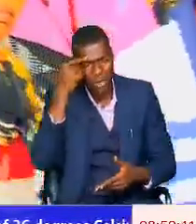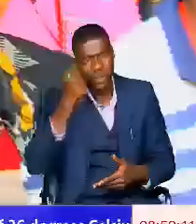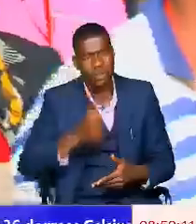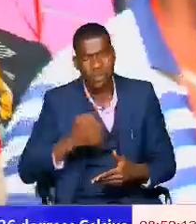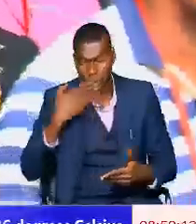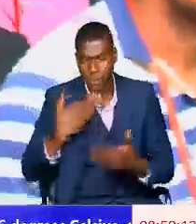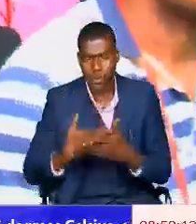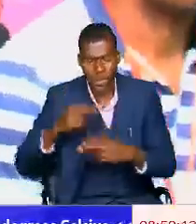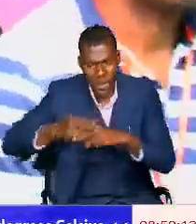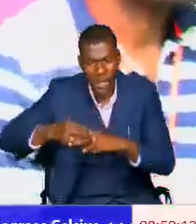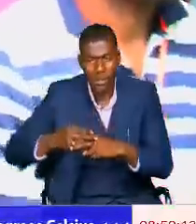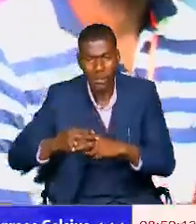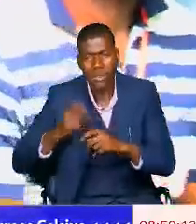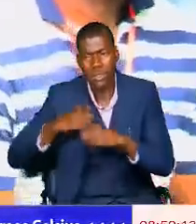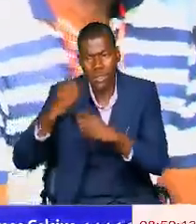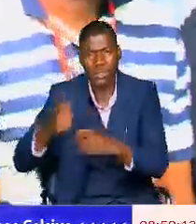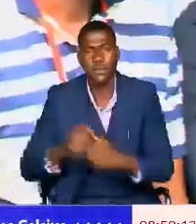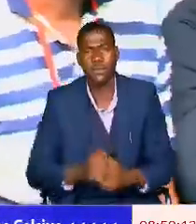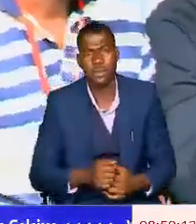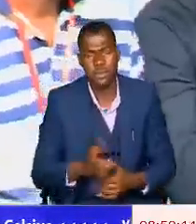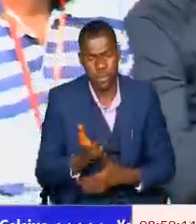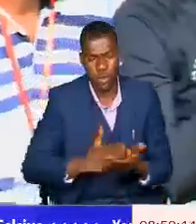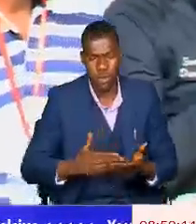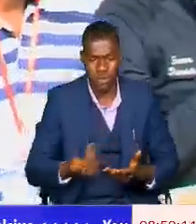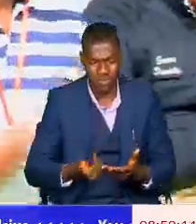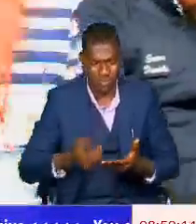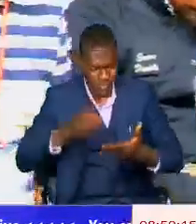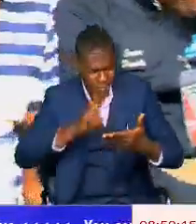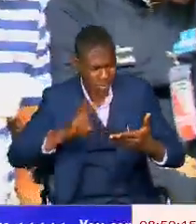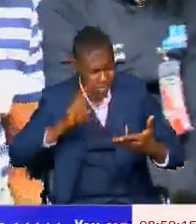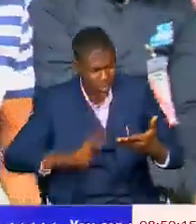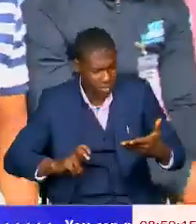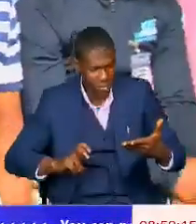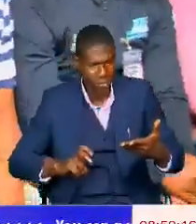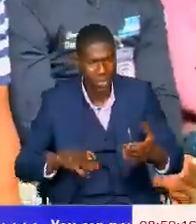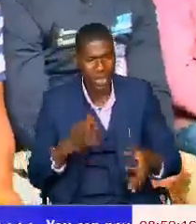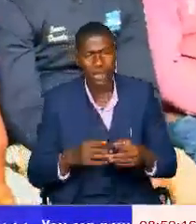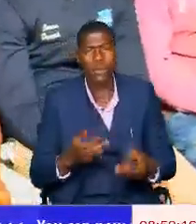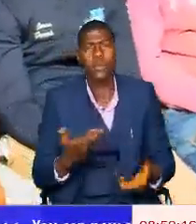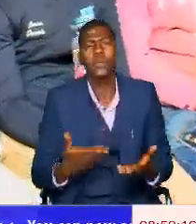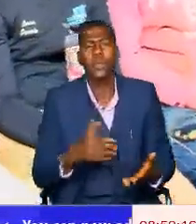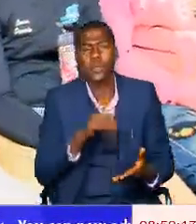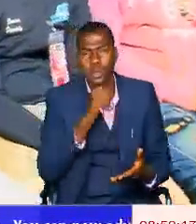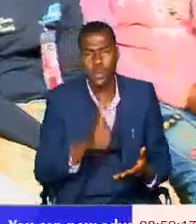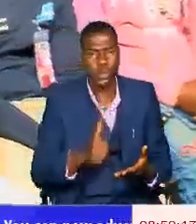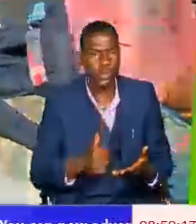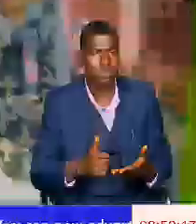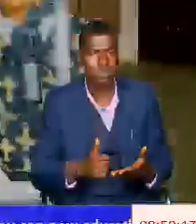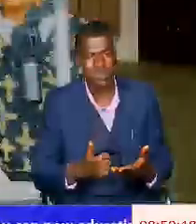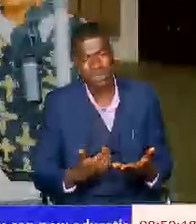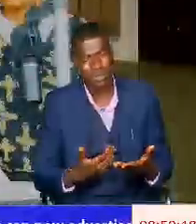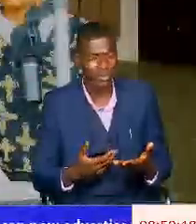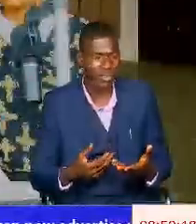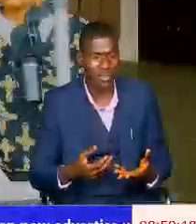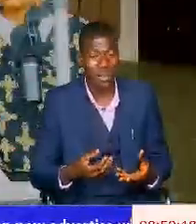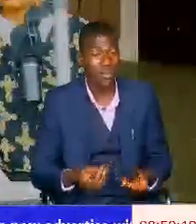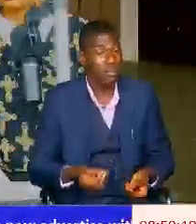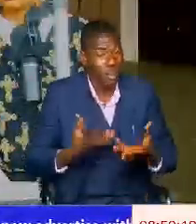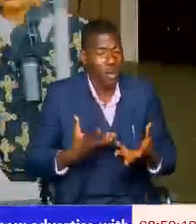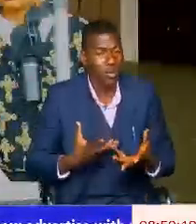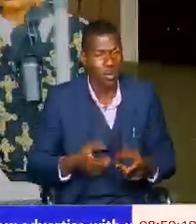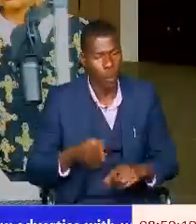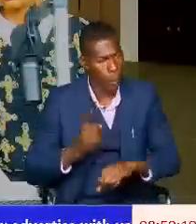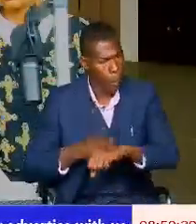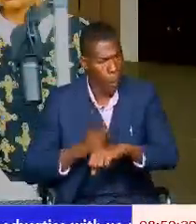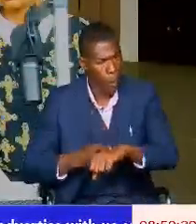cases. If the case no hold water too much, warn the person, bring them back,